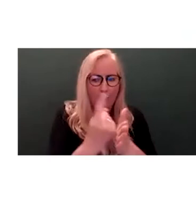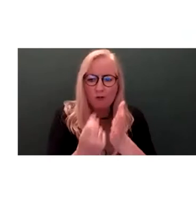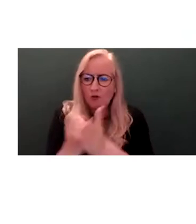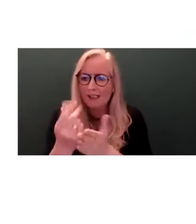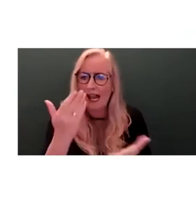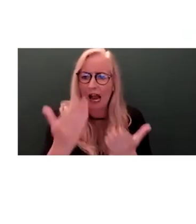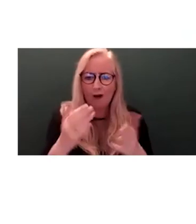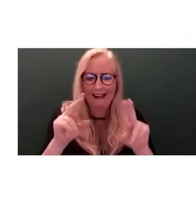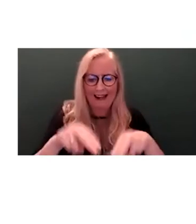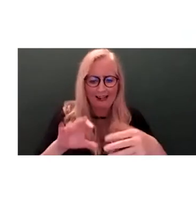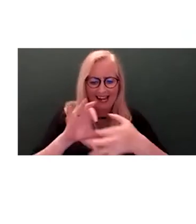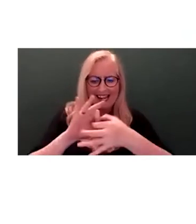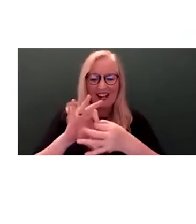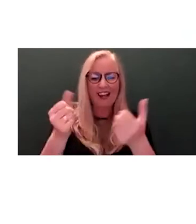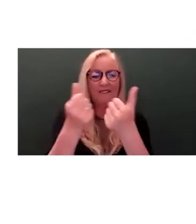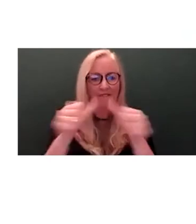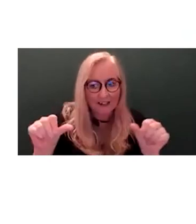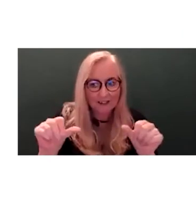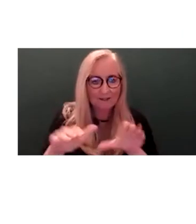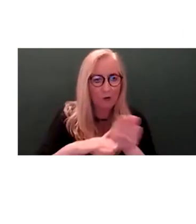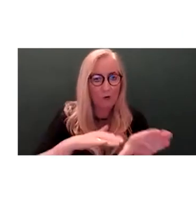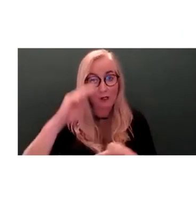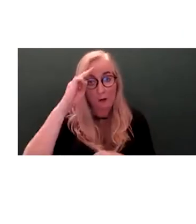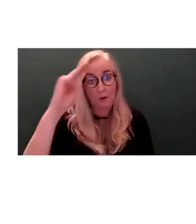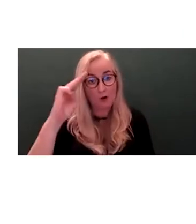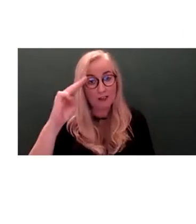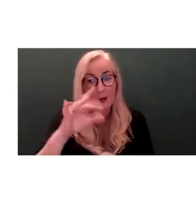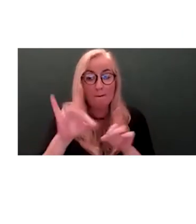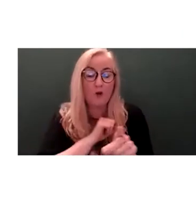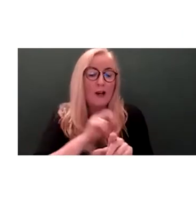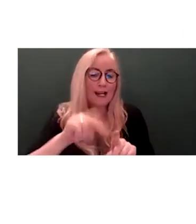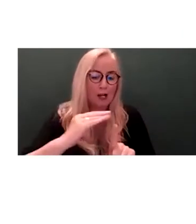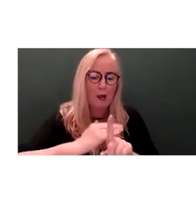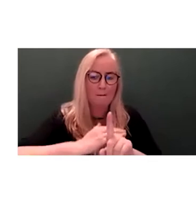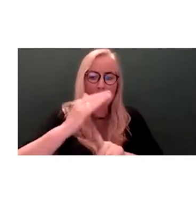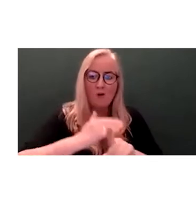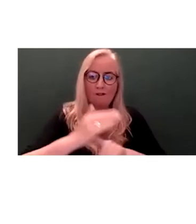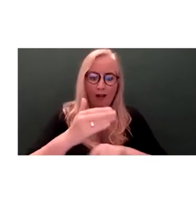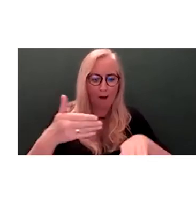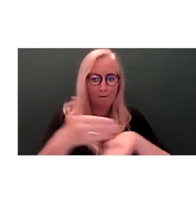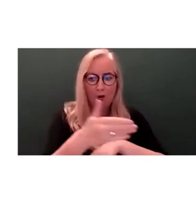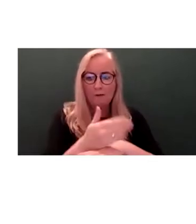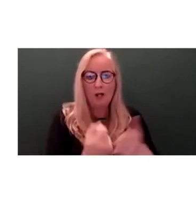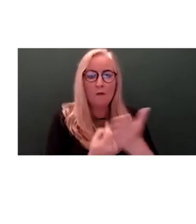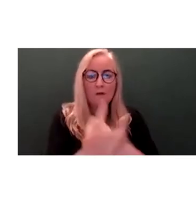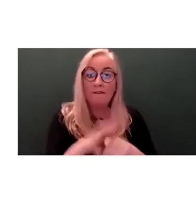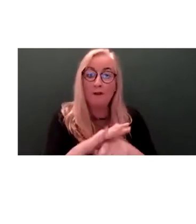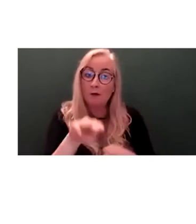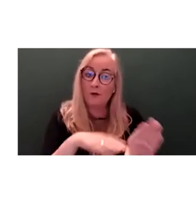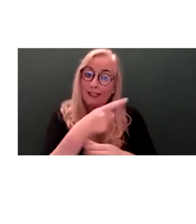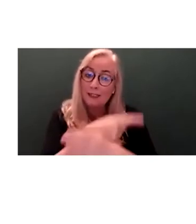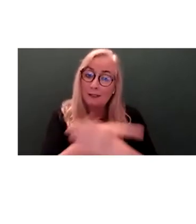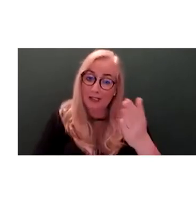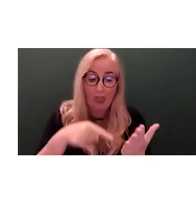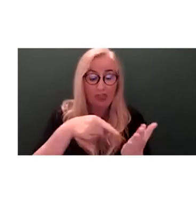to engage effectively with employers in order to improve the labor market outcomes of people with disability. The